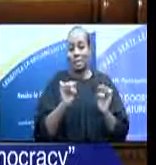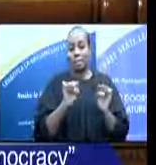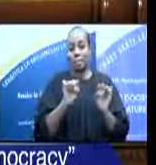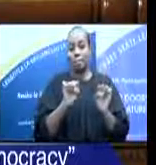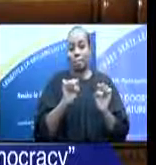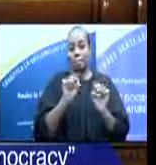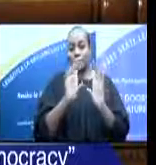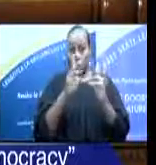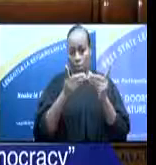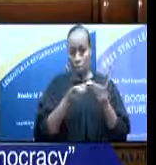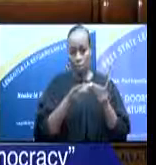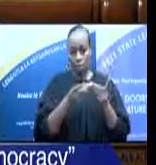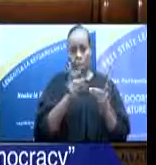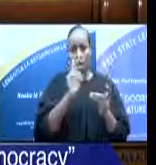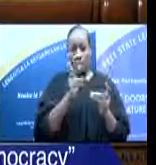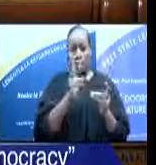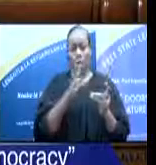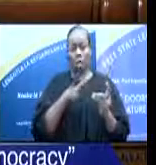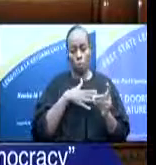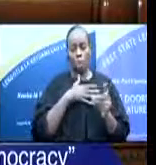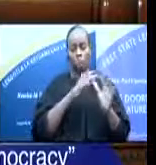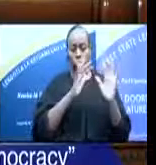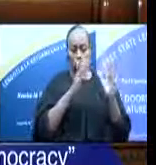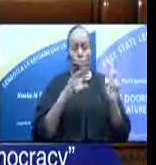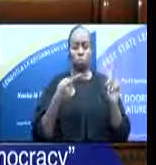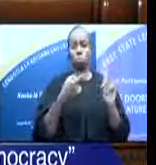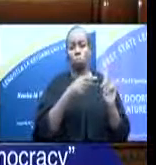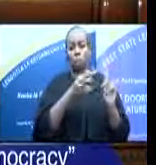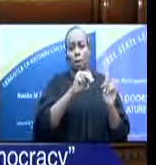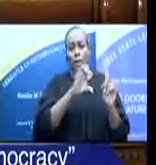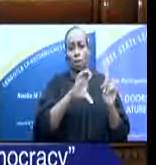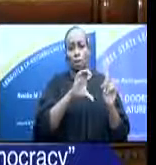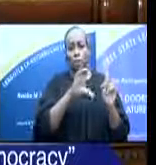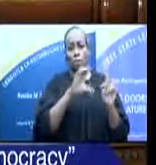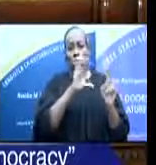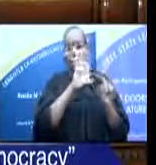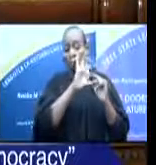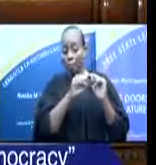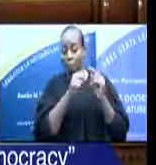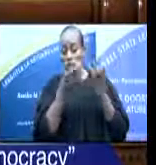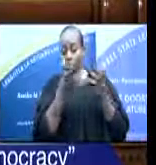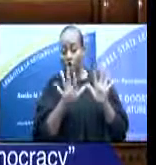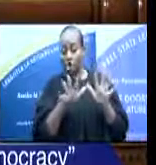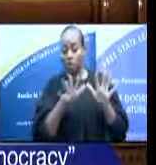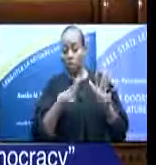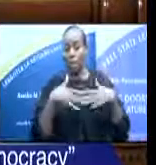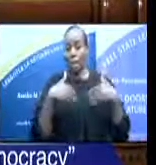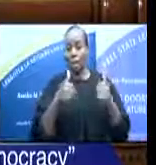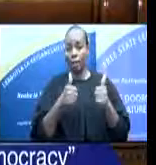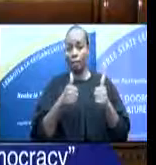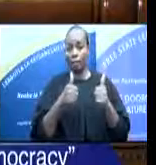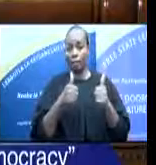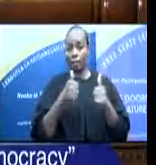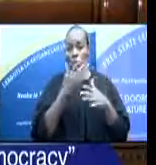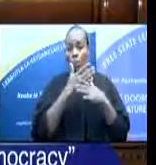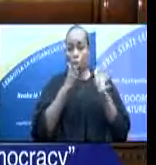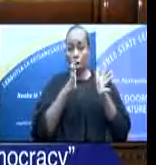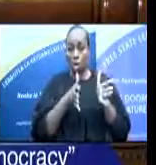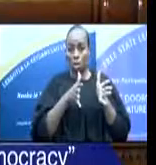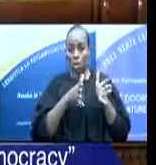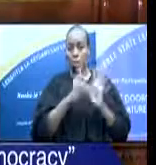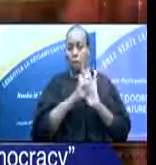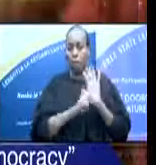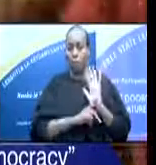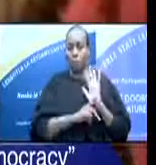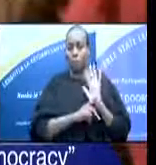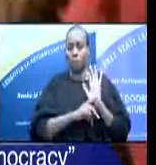department. Re rata lo theolotsa hape mme Montseng re di bone this care health workers le ka program ya ho